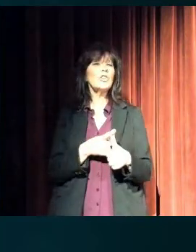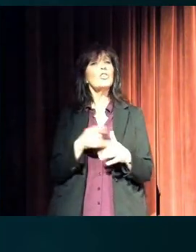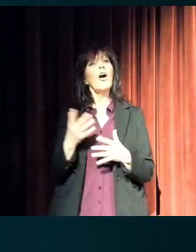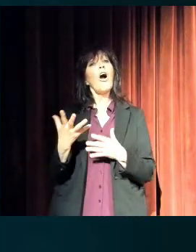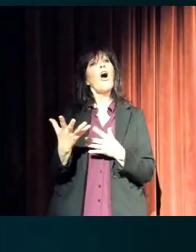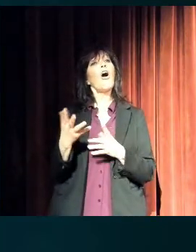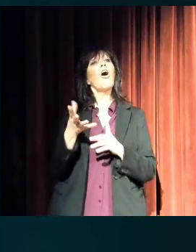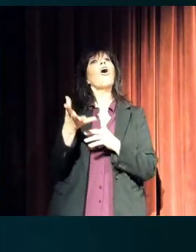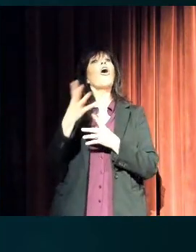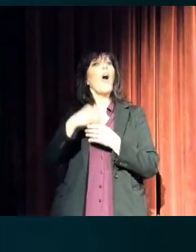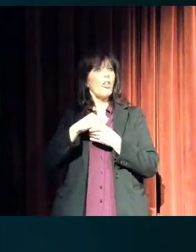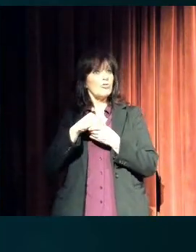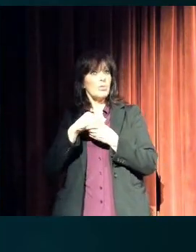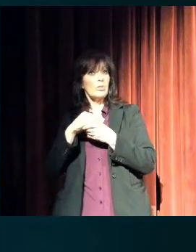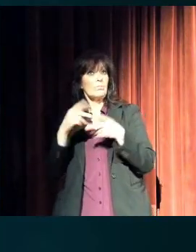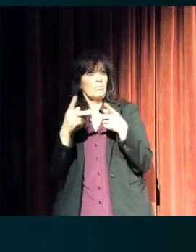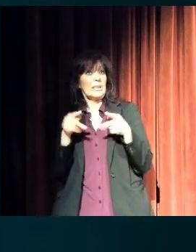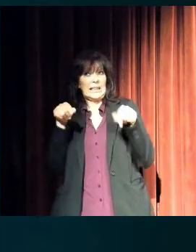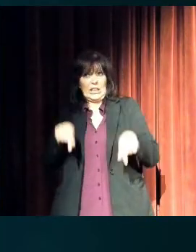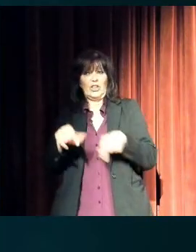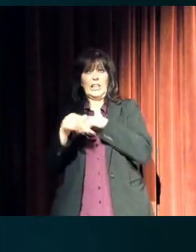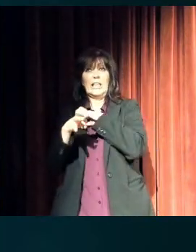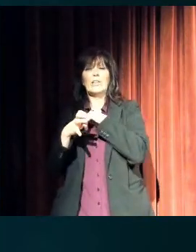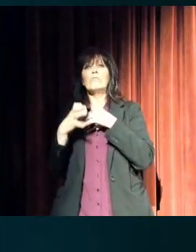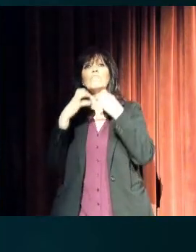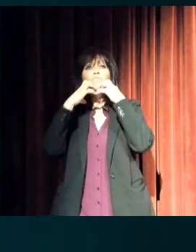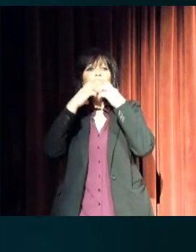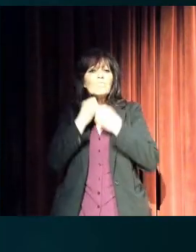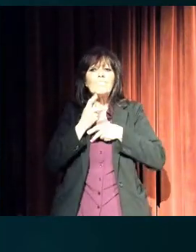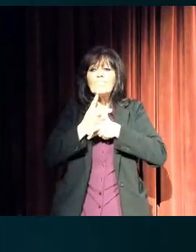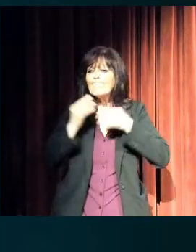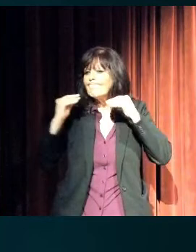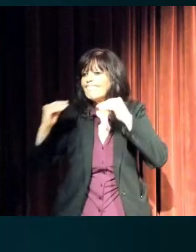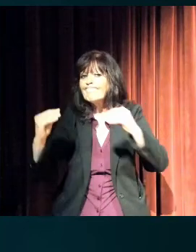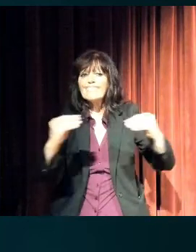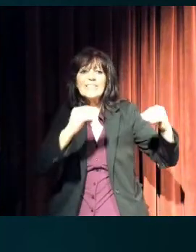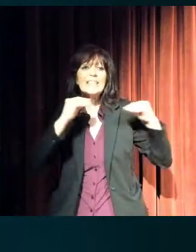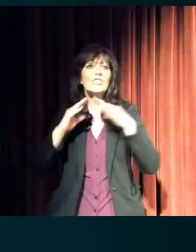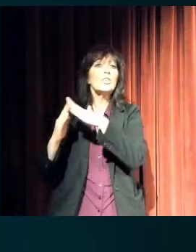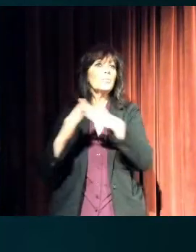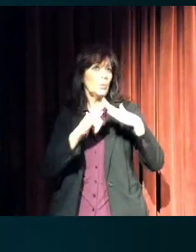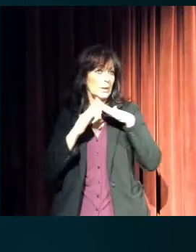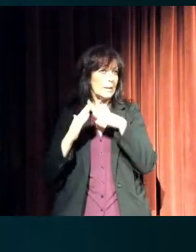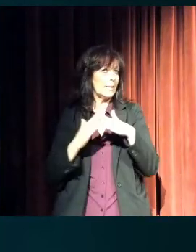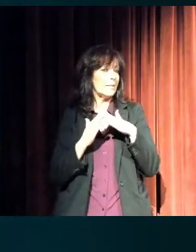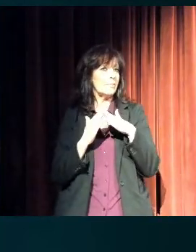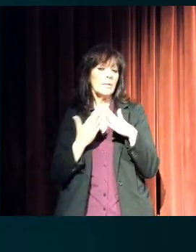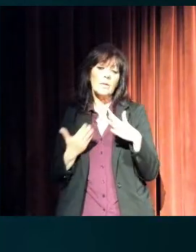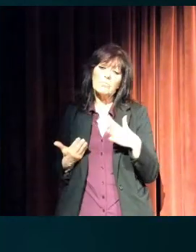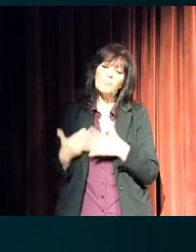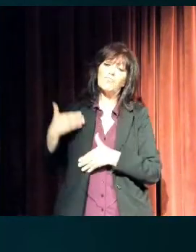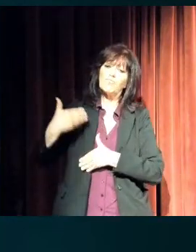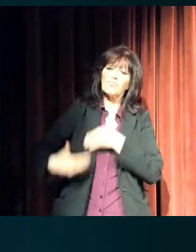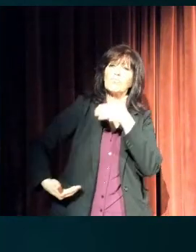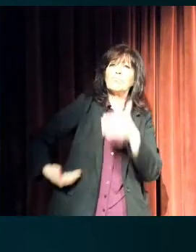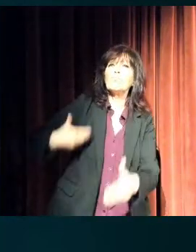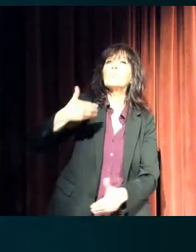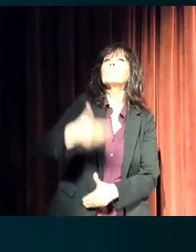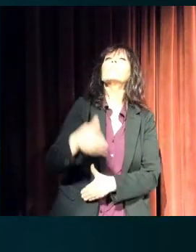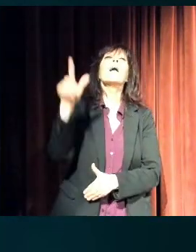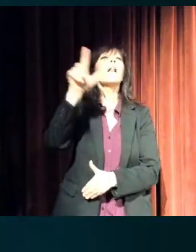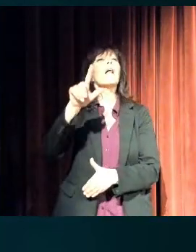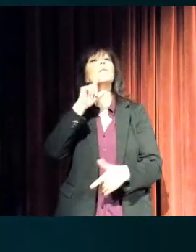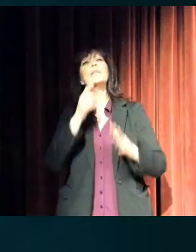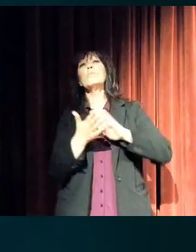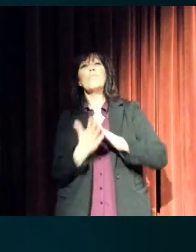cultural institutions in Erie County, nurturing and educating our communities. Through the years, the library has